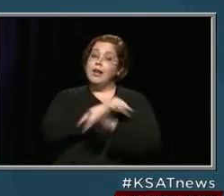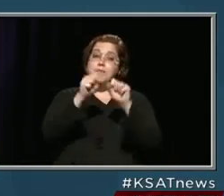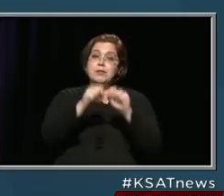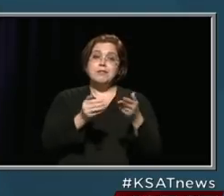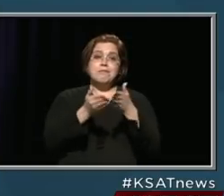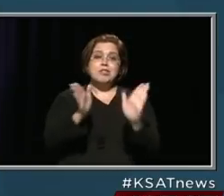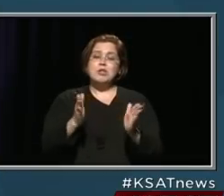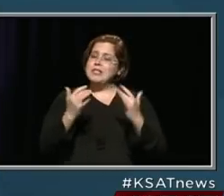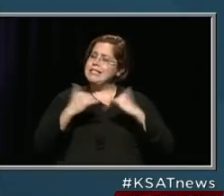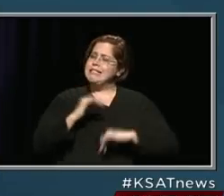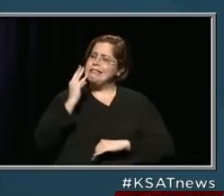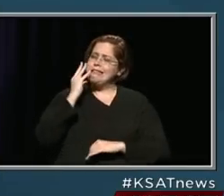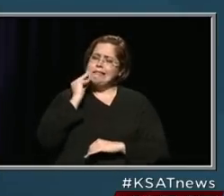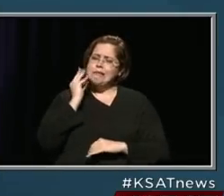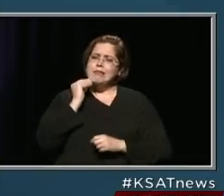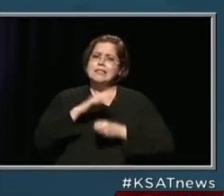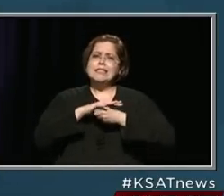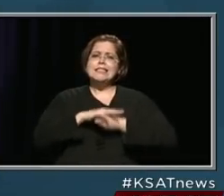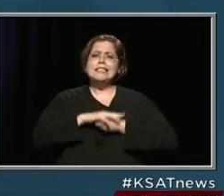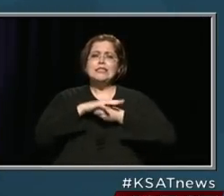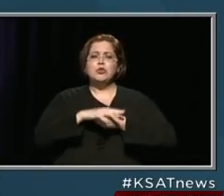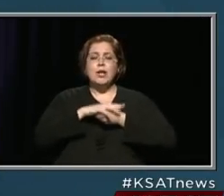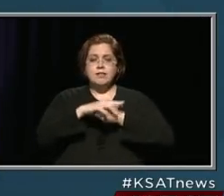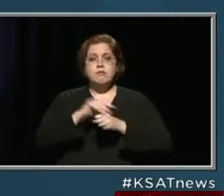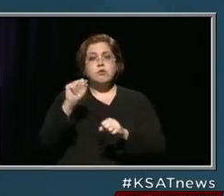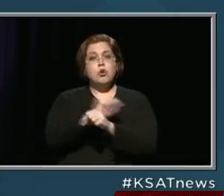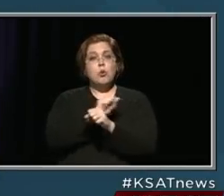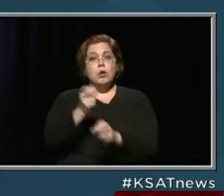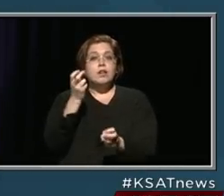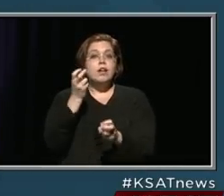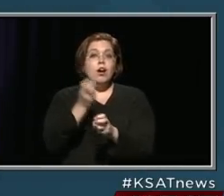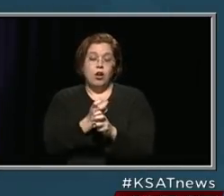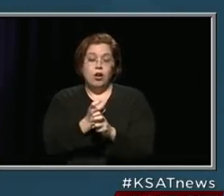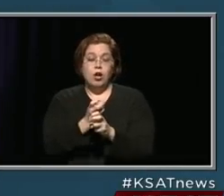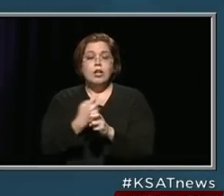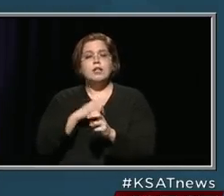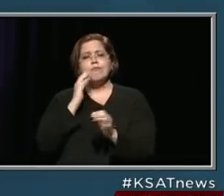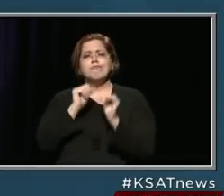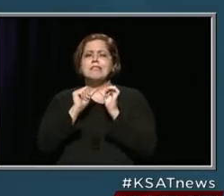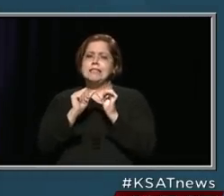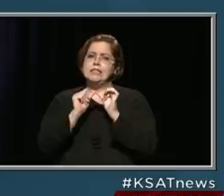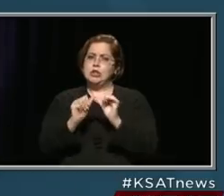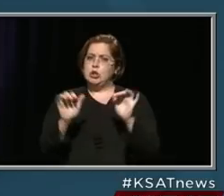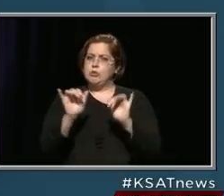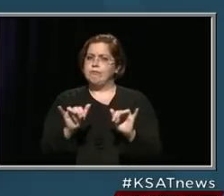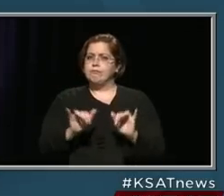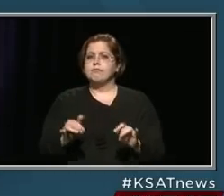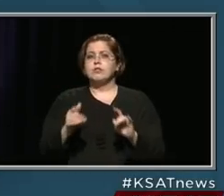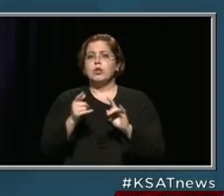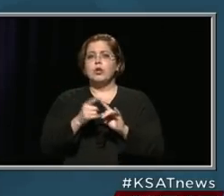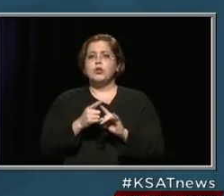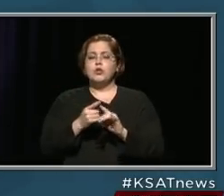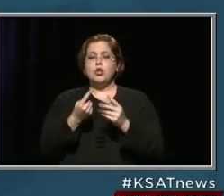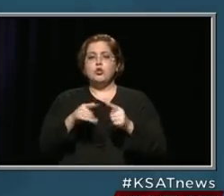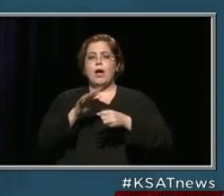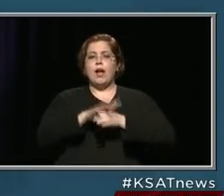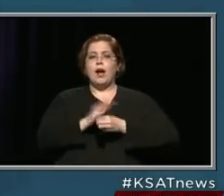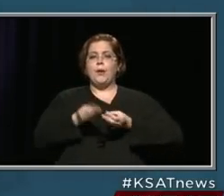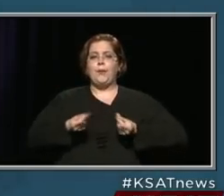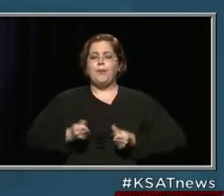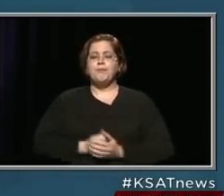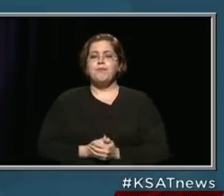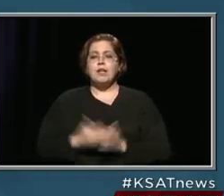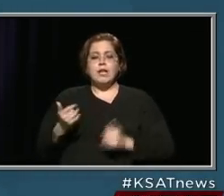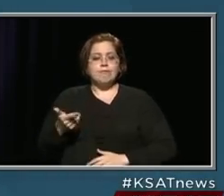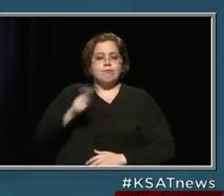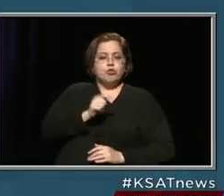whole remains under severe stress, and so we're working very hard, as we will continue to do, to relieve that pressure on our hospital systems. Let me